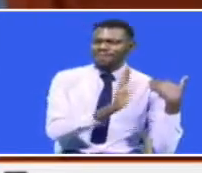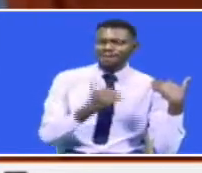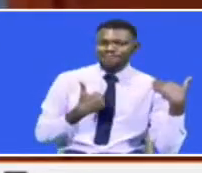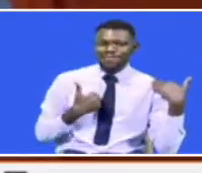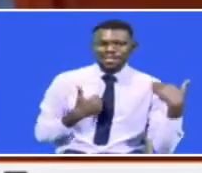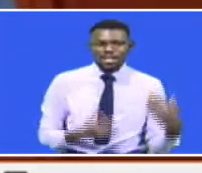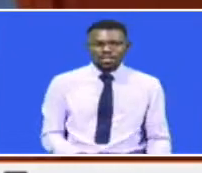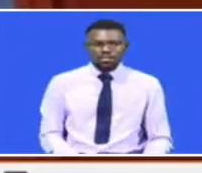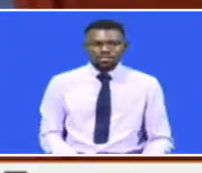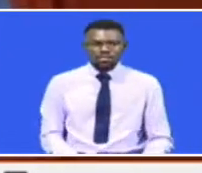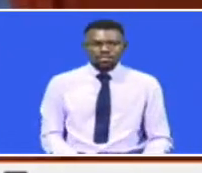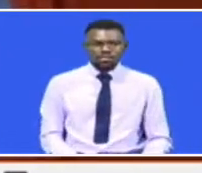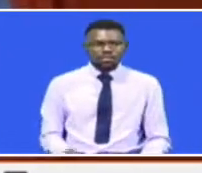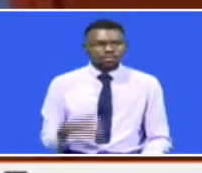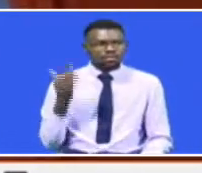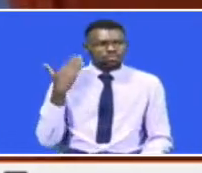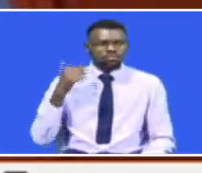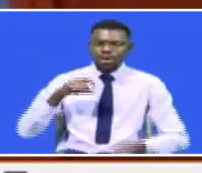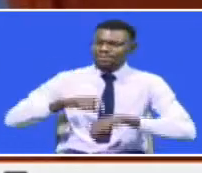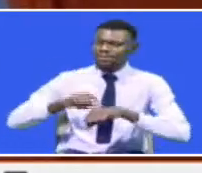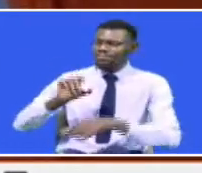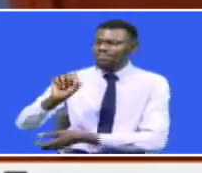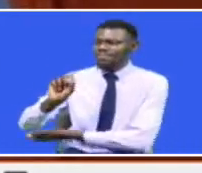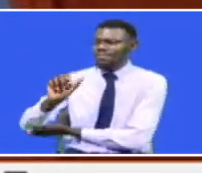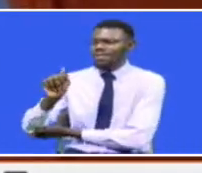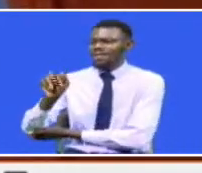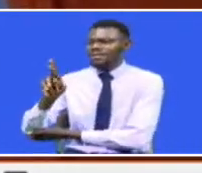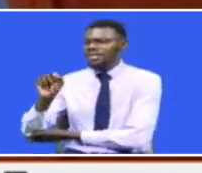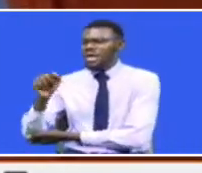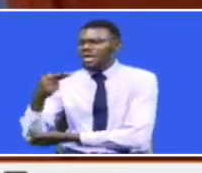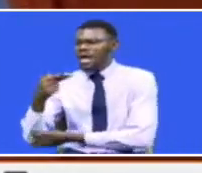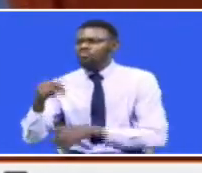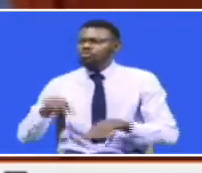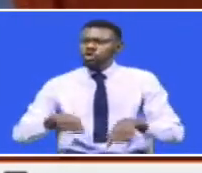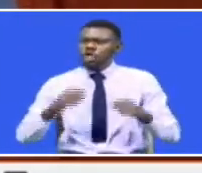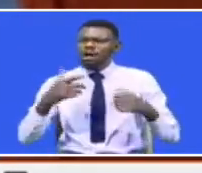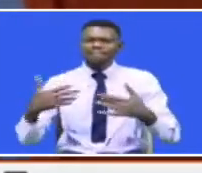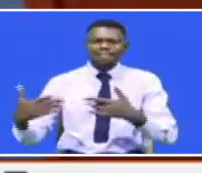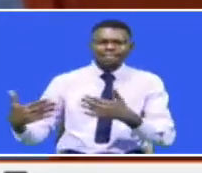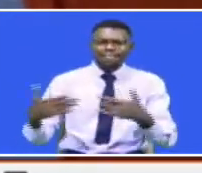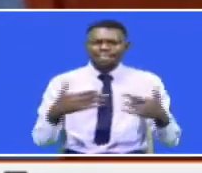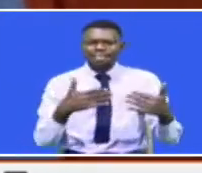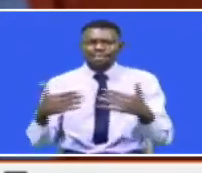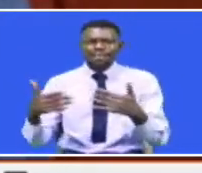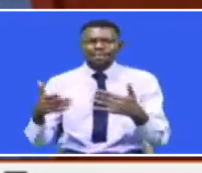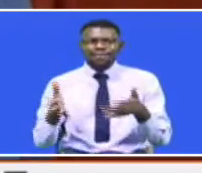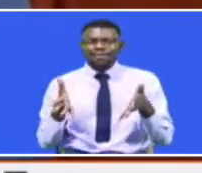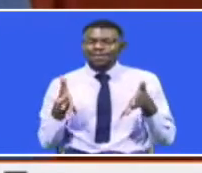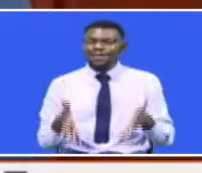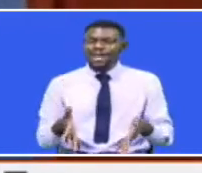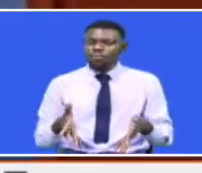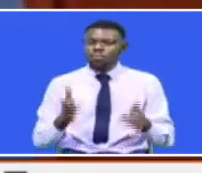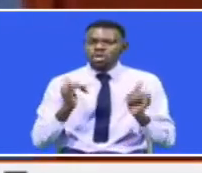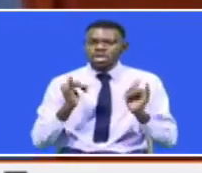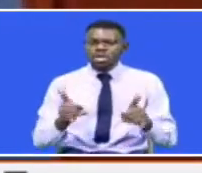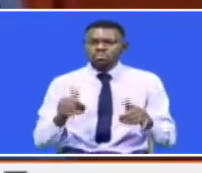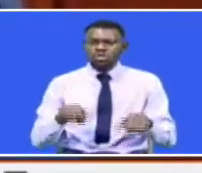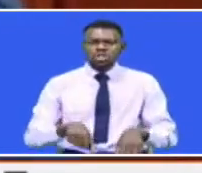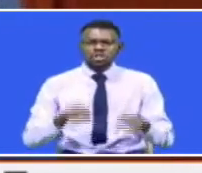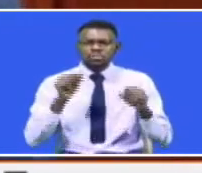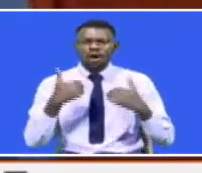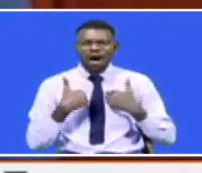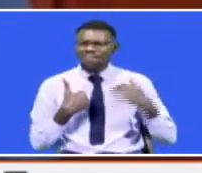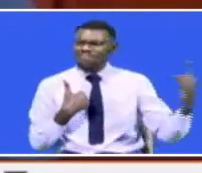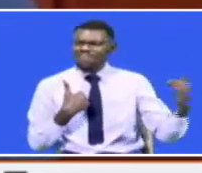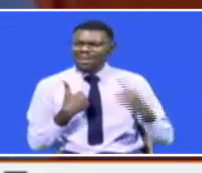when Sarah Serem was the chair, and we battled with her when I was in the other house. Now the new chair came in. We thought